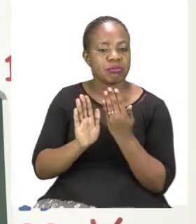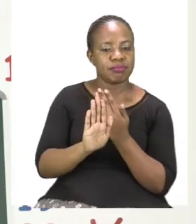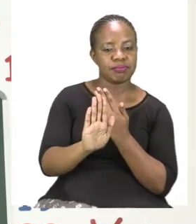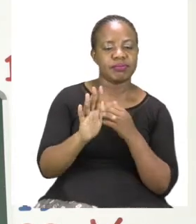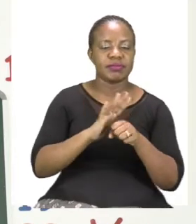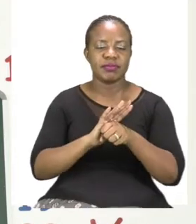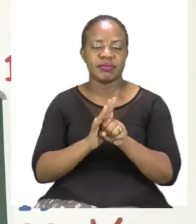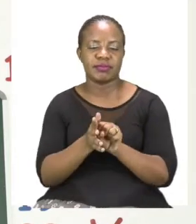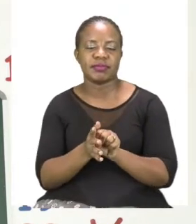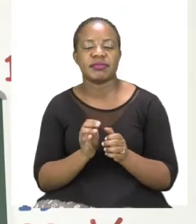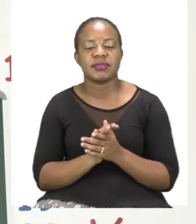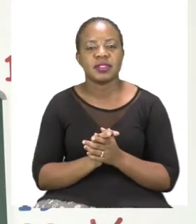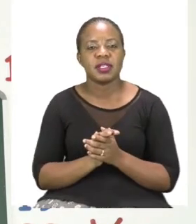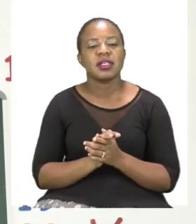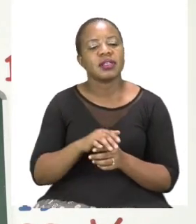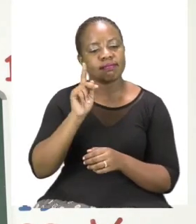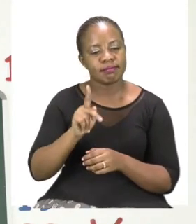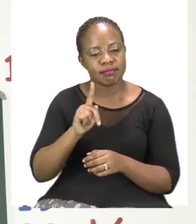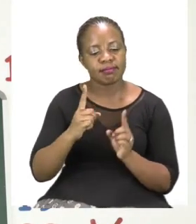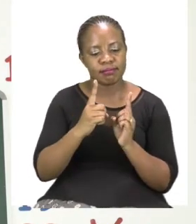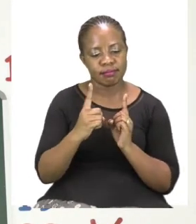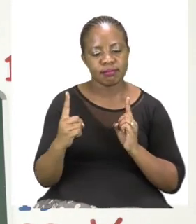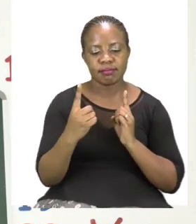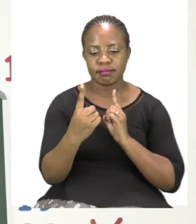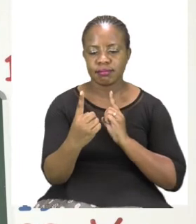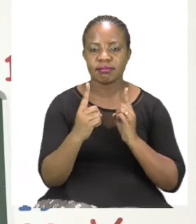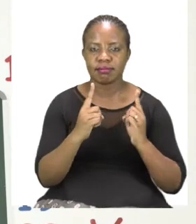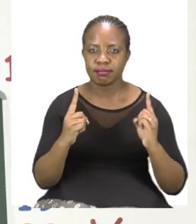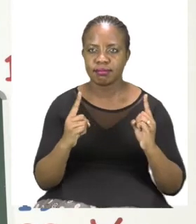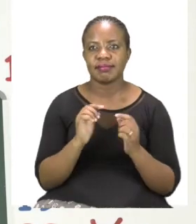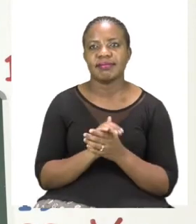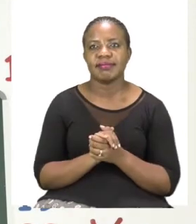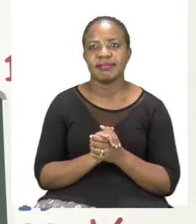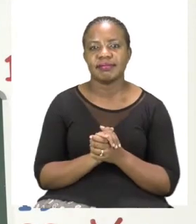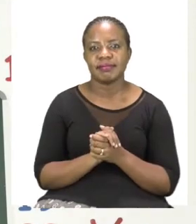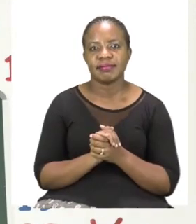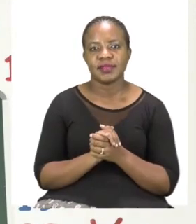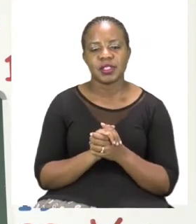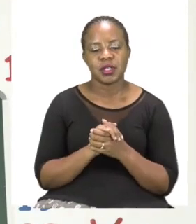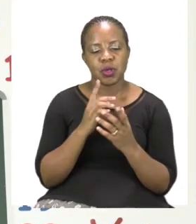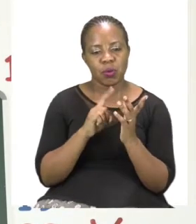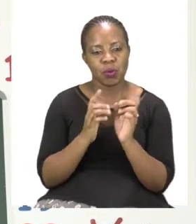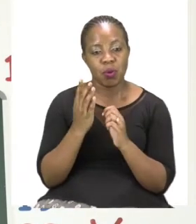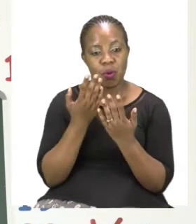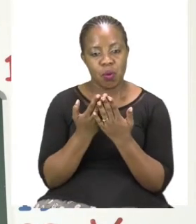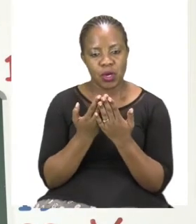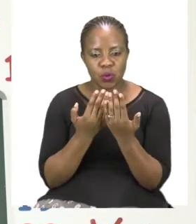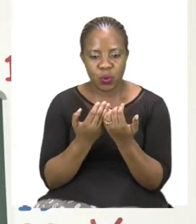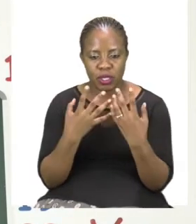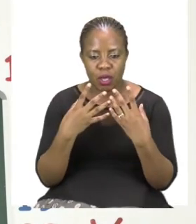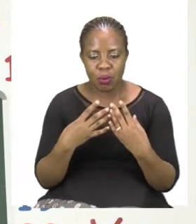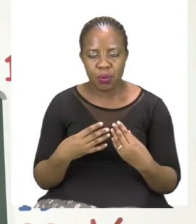can also maintain our social distancing when we are doing it. Make sure your hands are dry before you